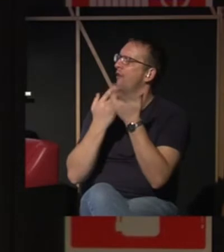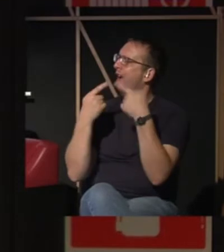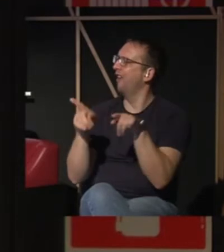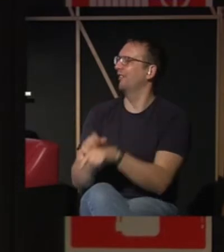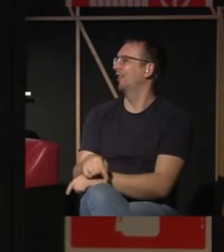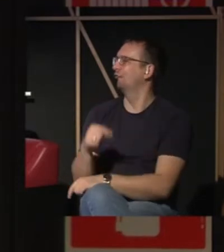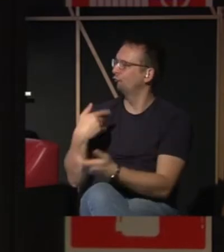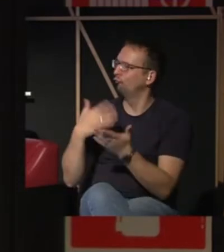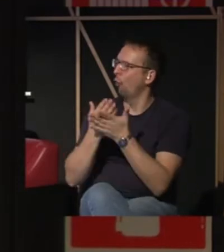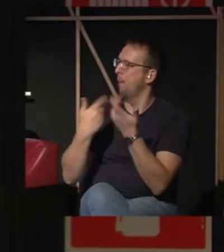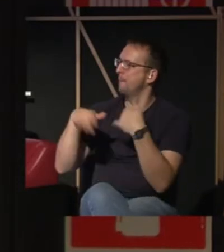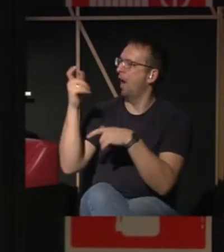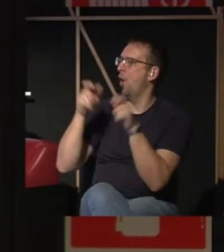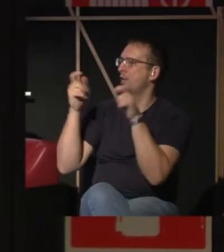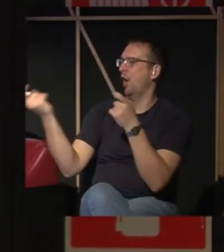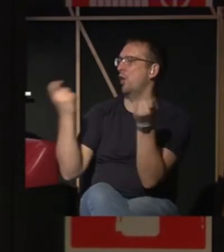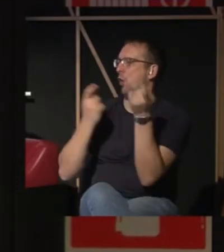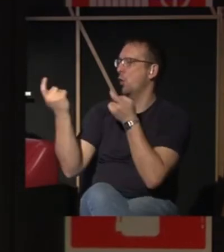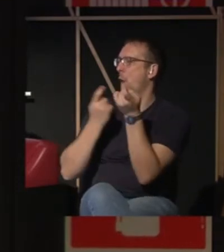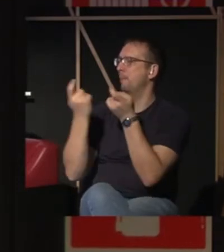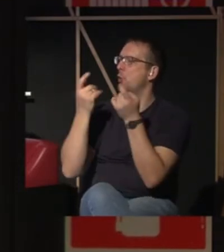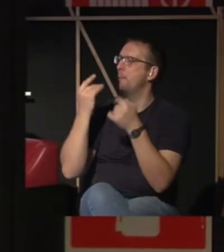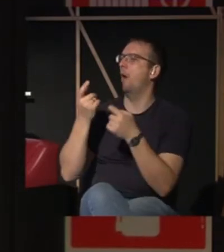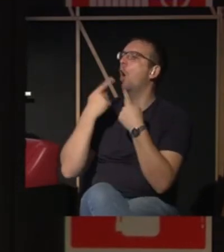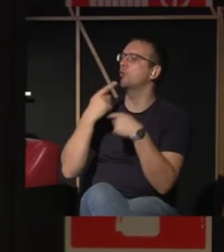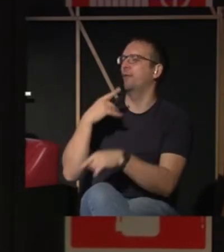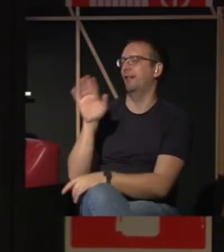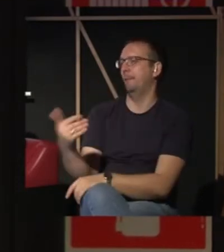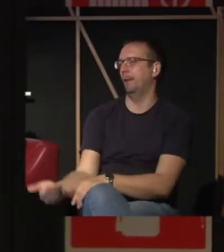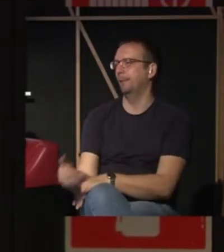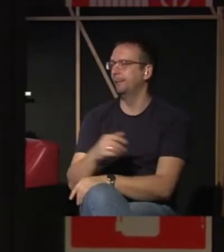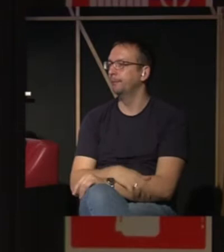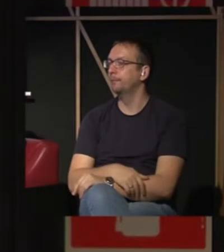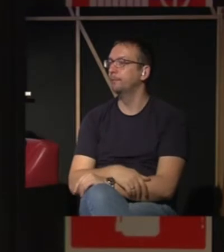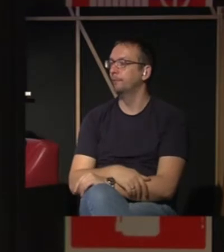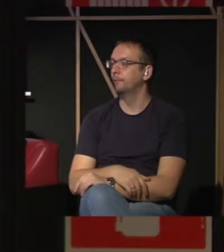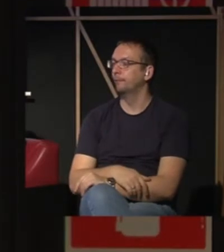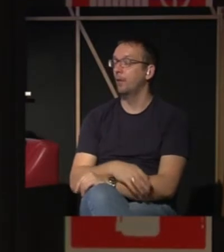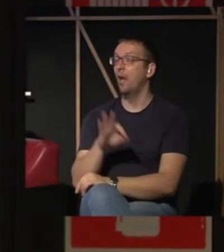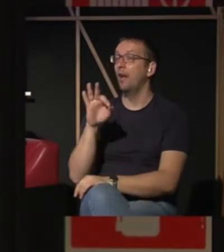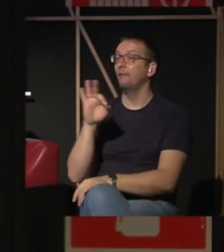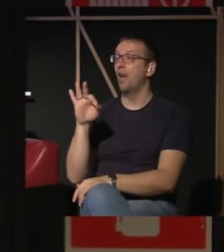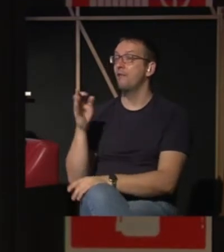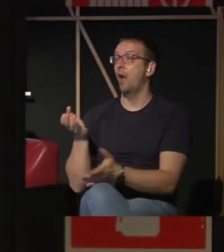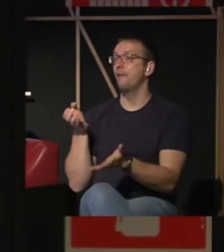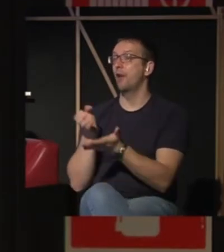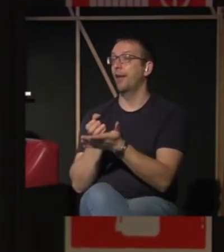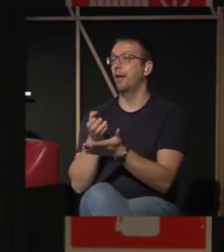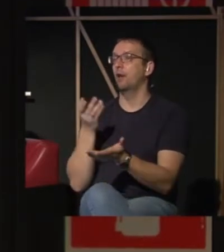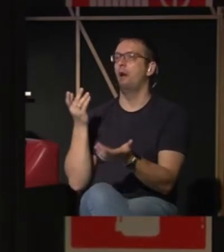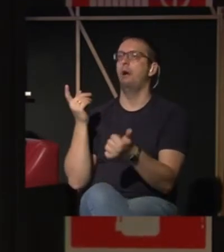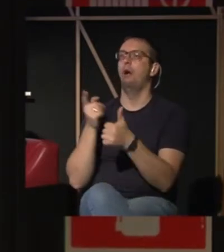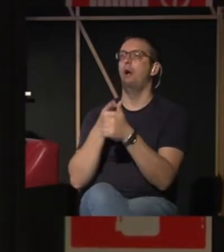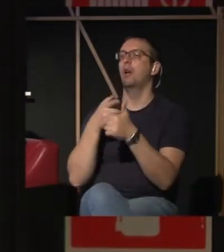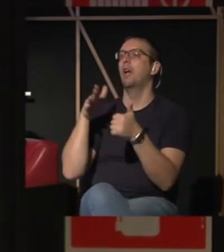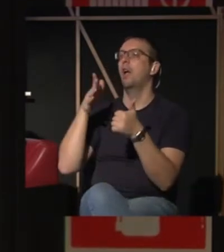here, but people from the host countries that we're having our events are also available as well. And now we